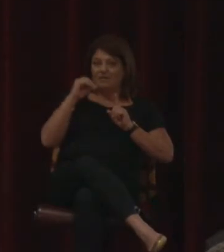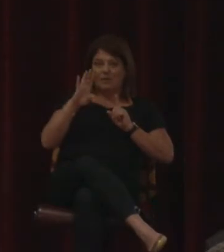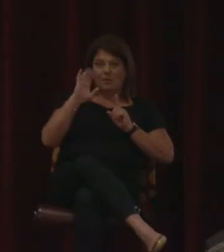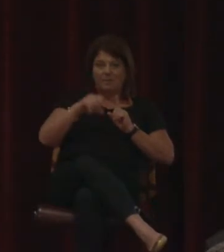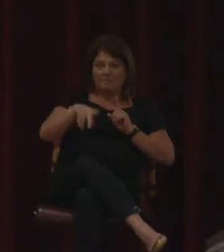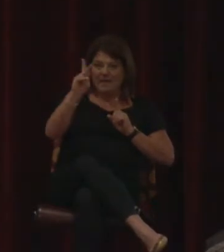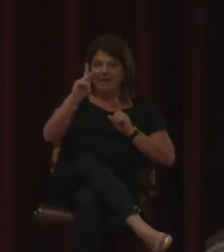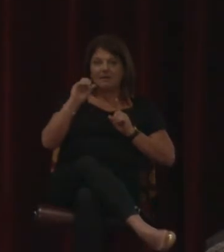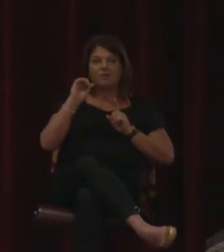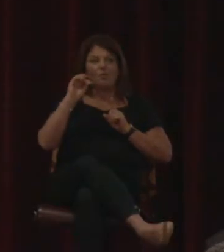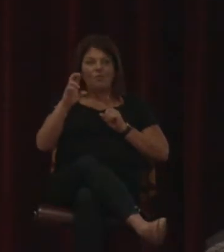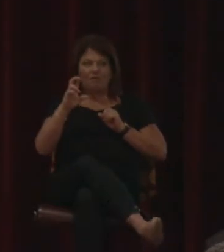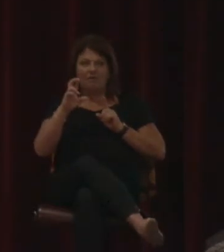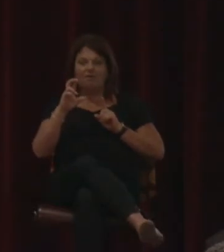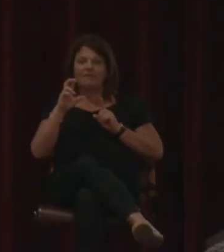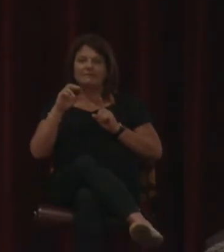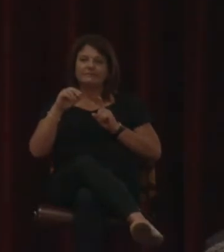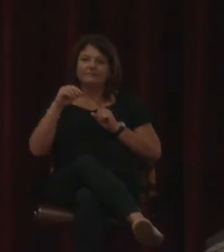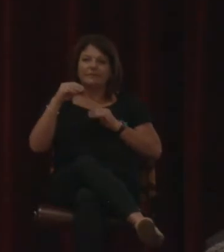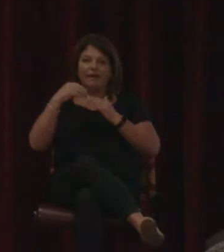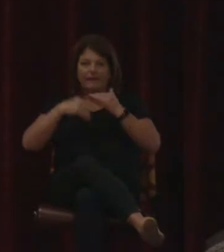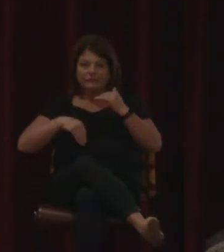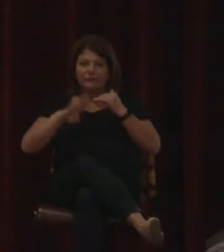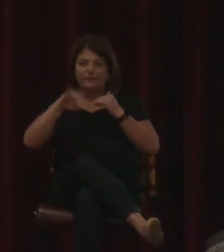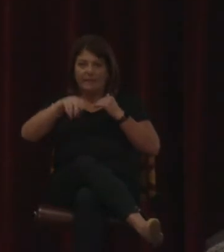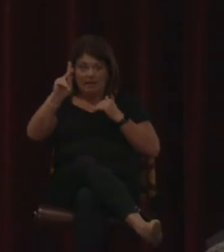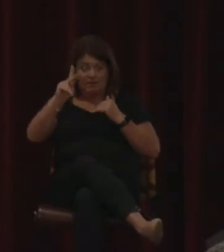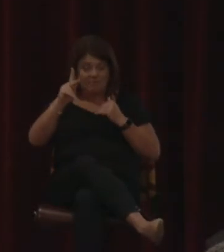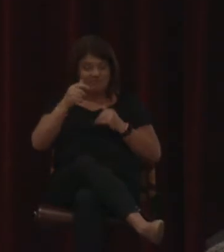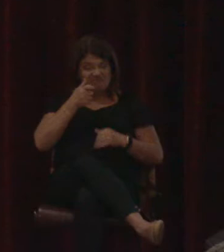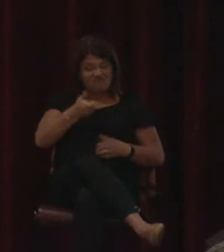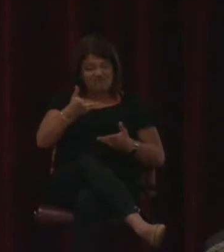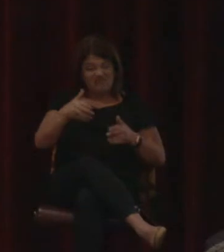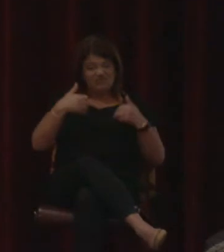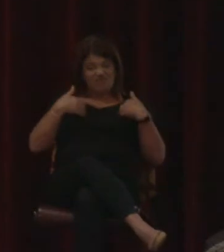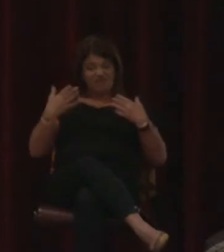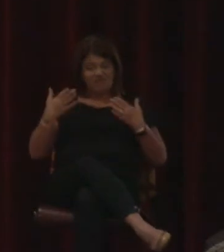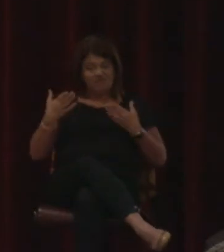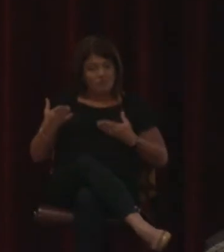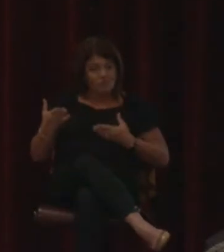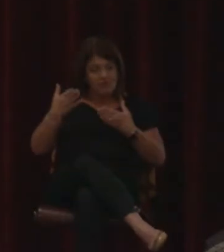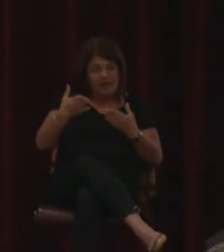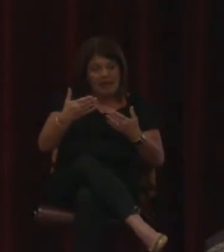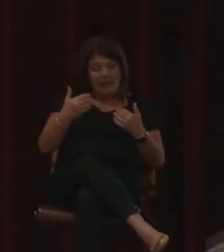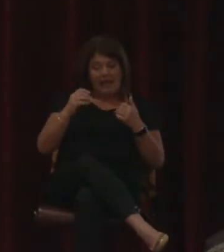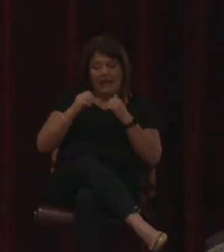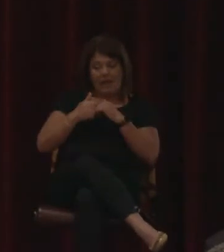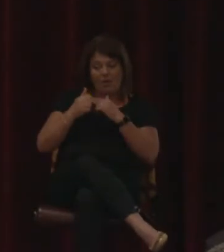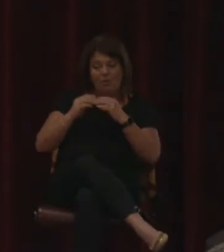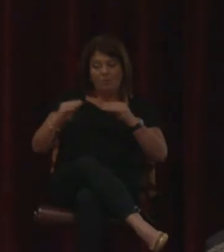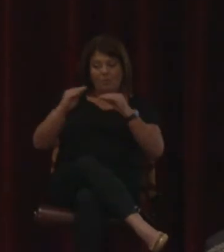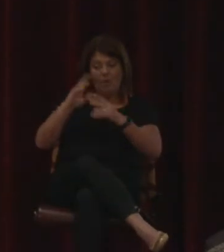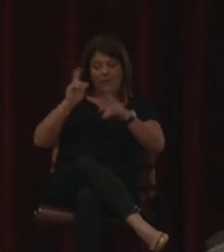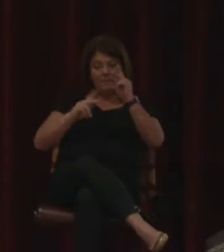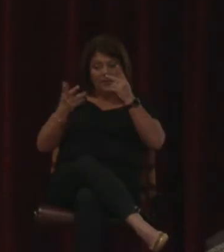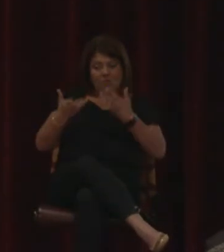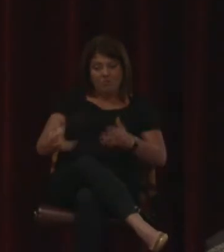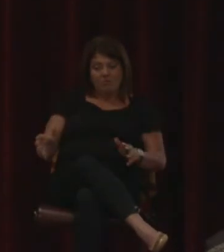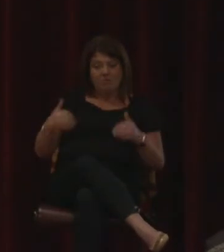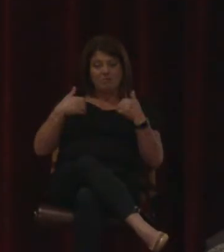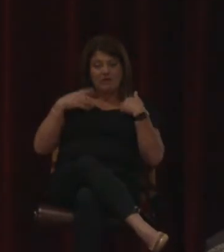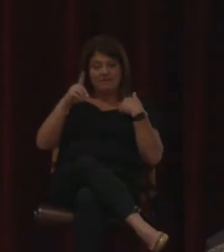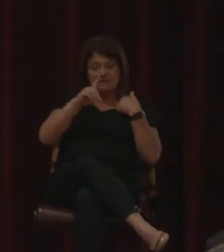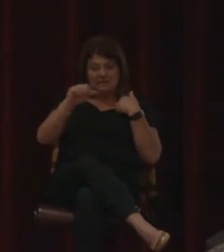underbanked. Do you have any recommendations on how more individuals with disabilities